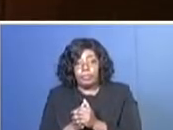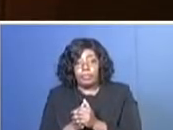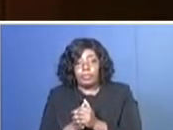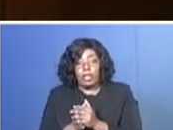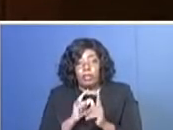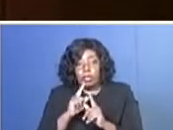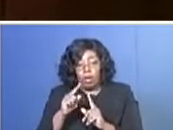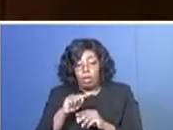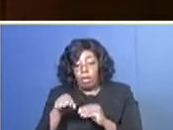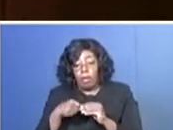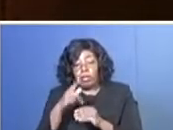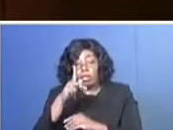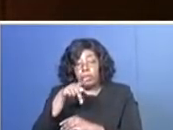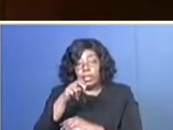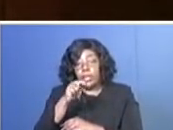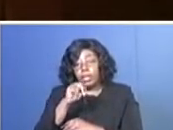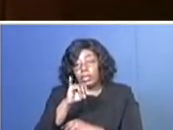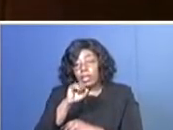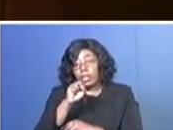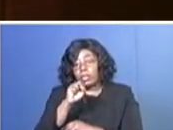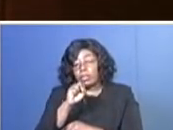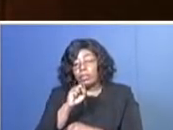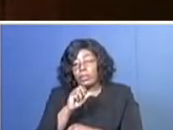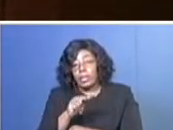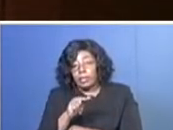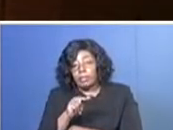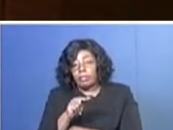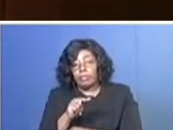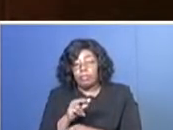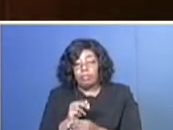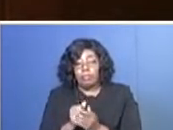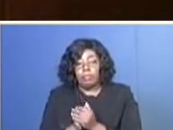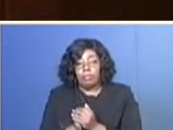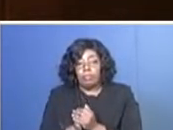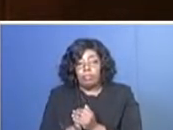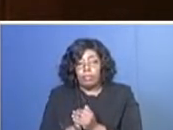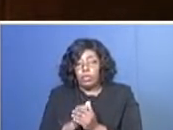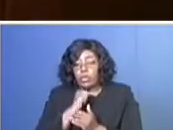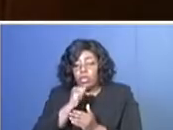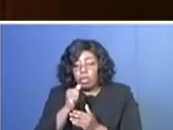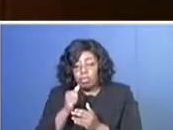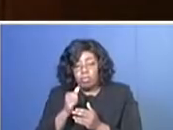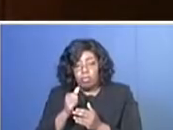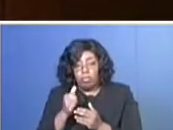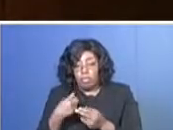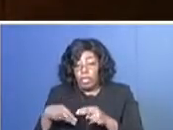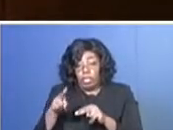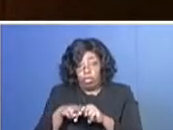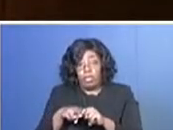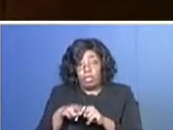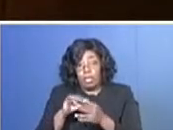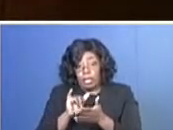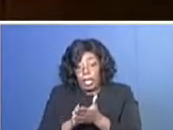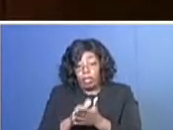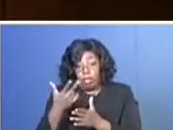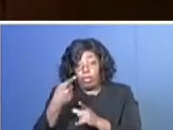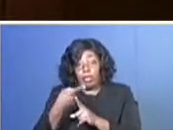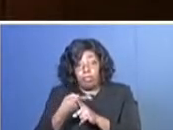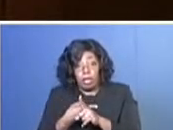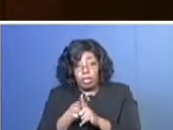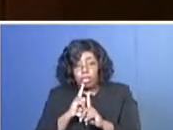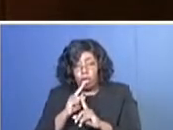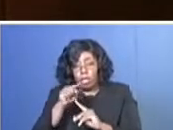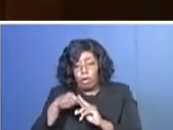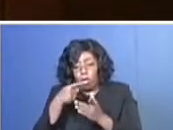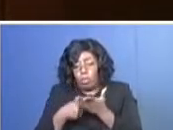pensions of the pensioners? Didn't we not increase pensions within the 3 months? You're talking about